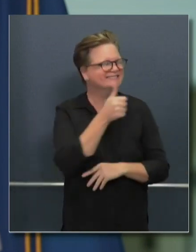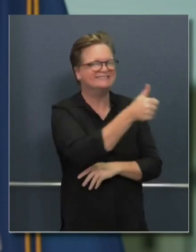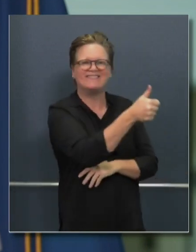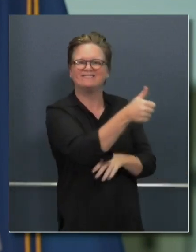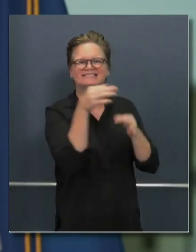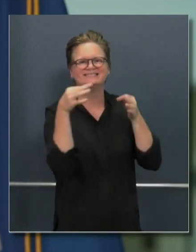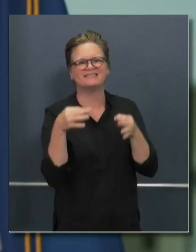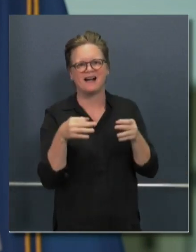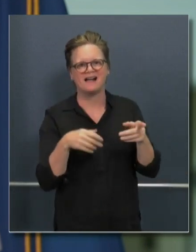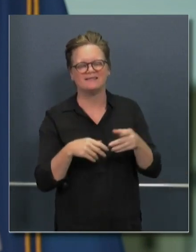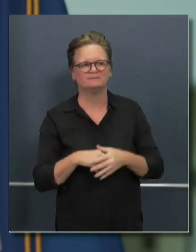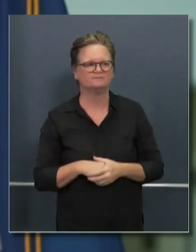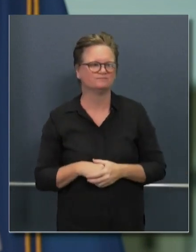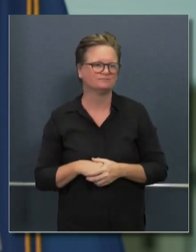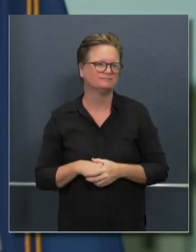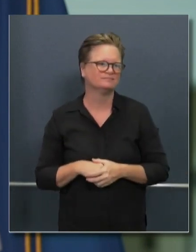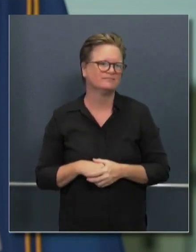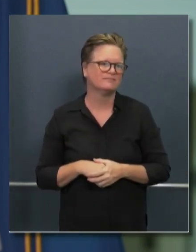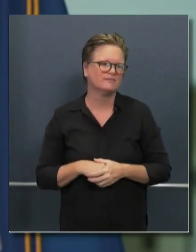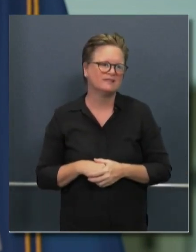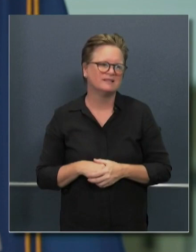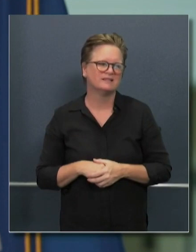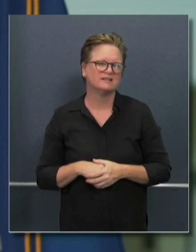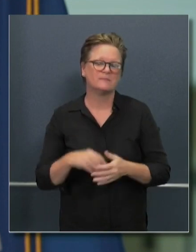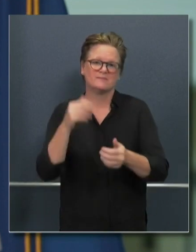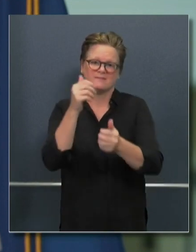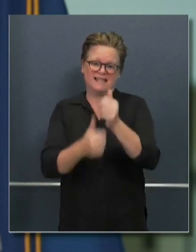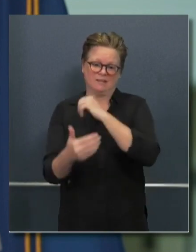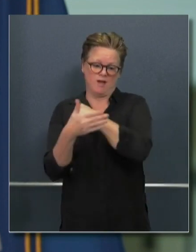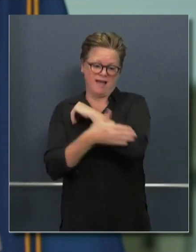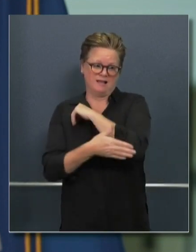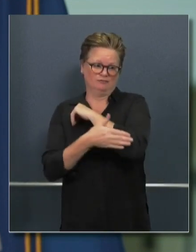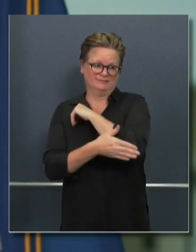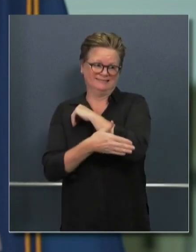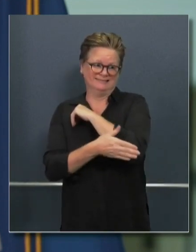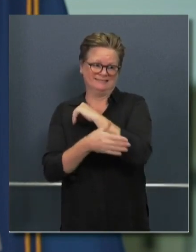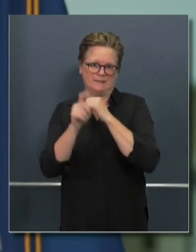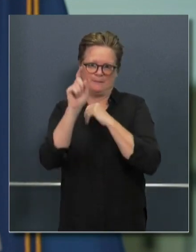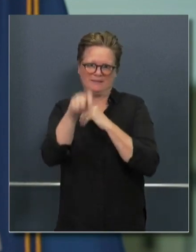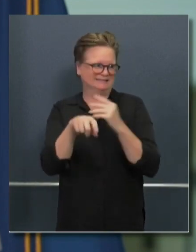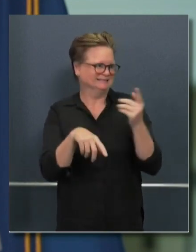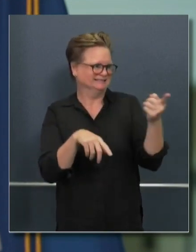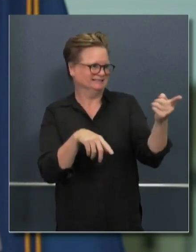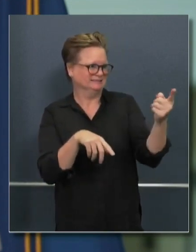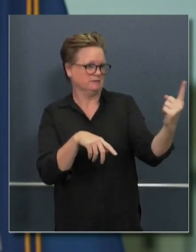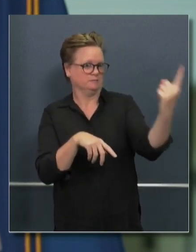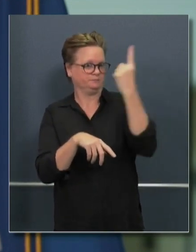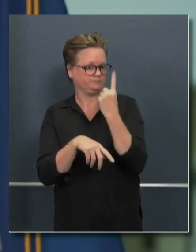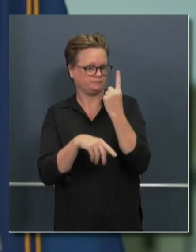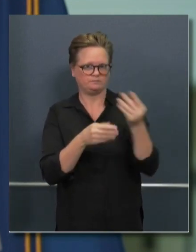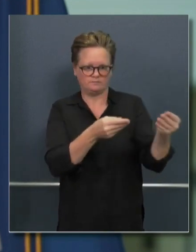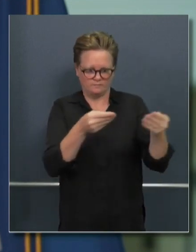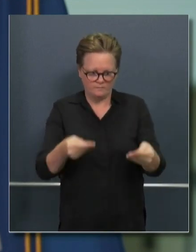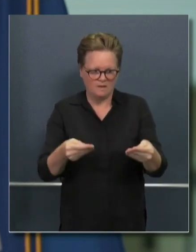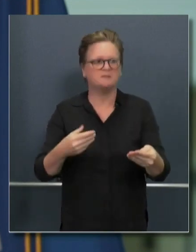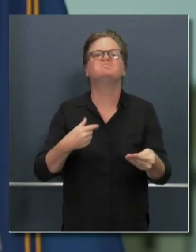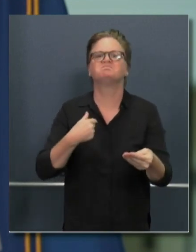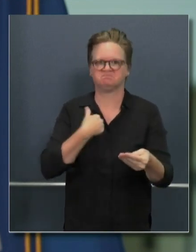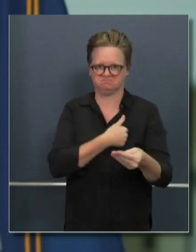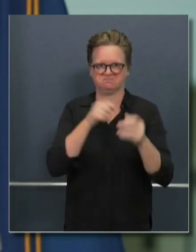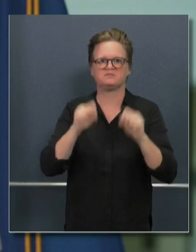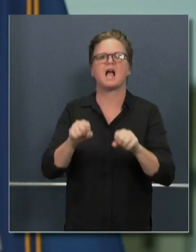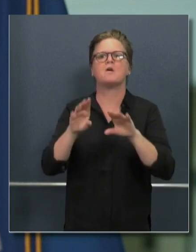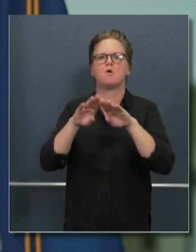today asked for attestation, they would not meet the requirements of the state, because we do require